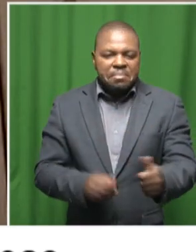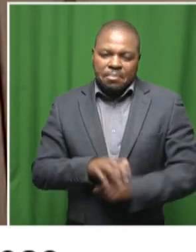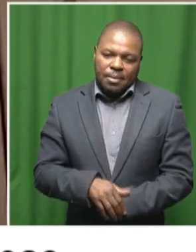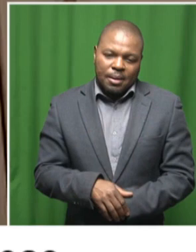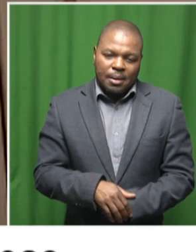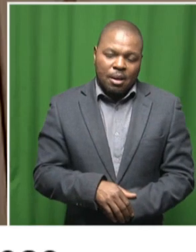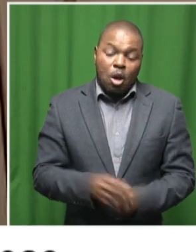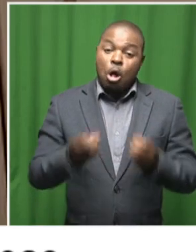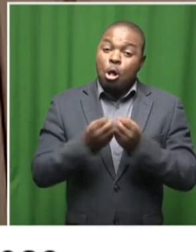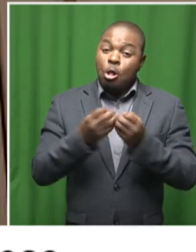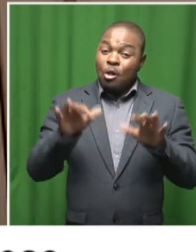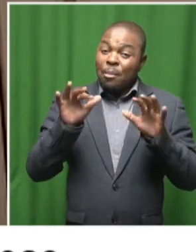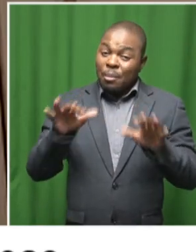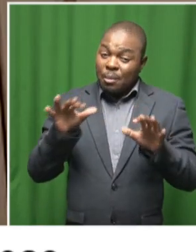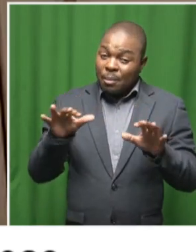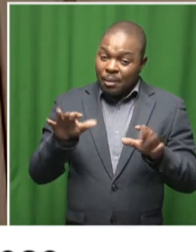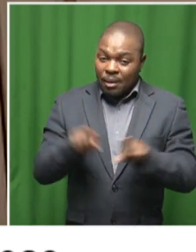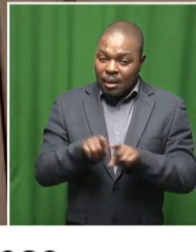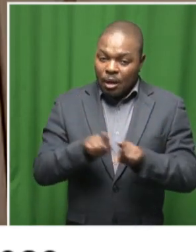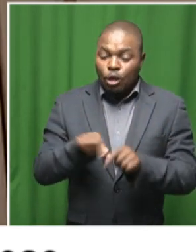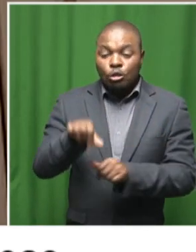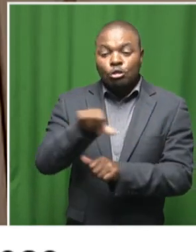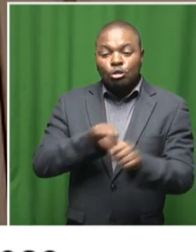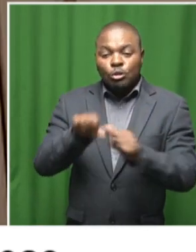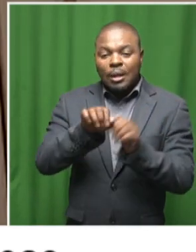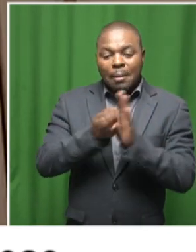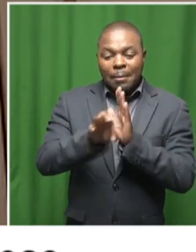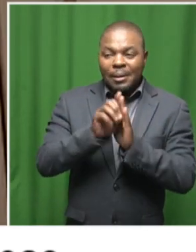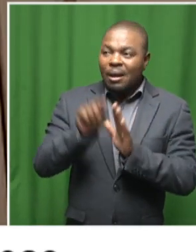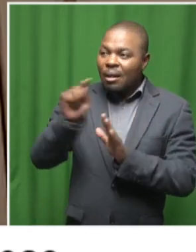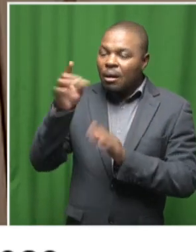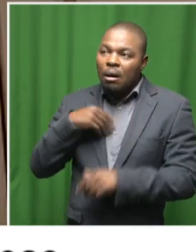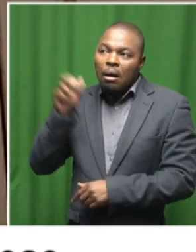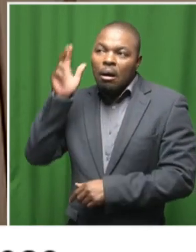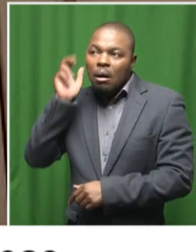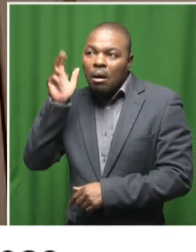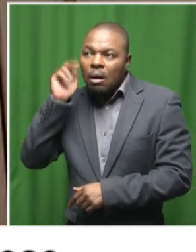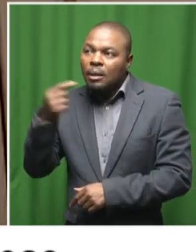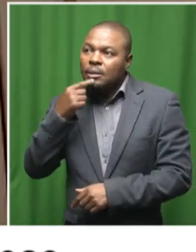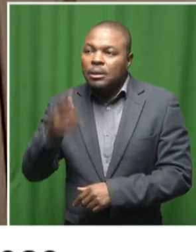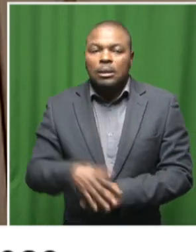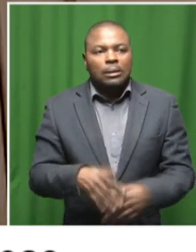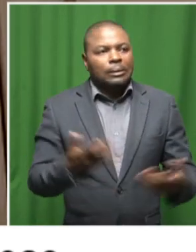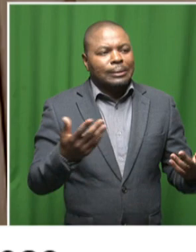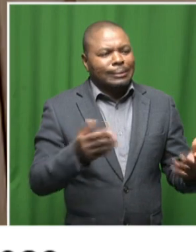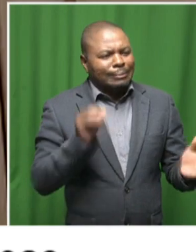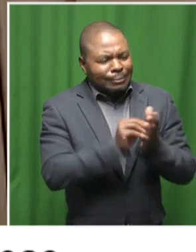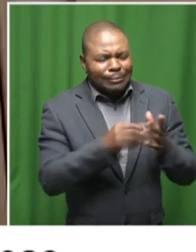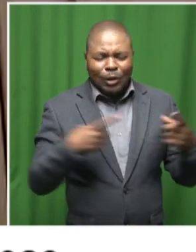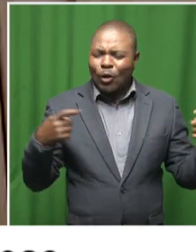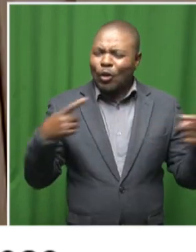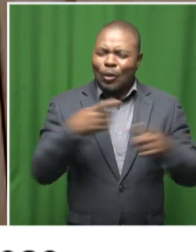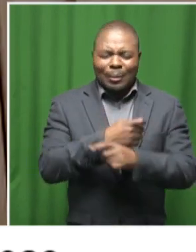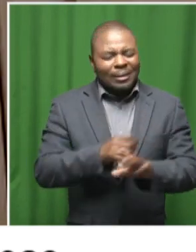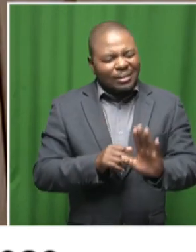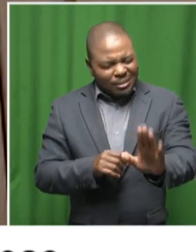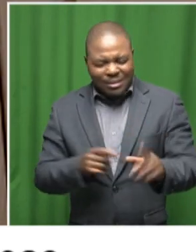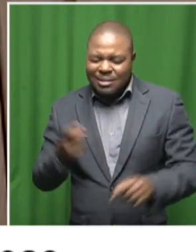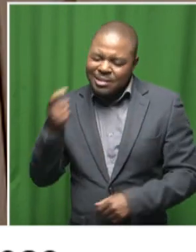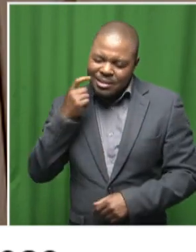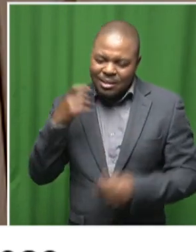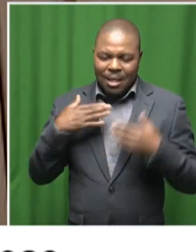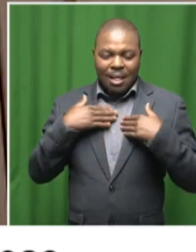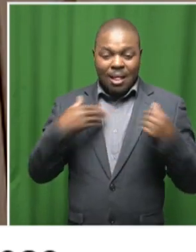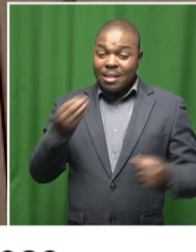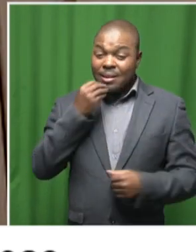a lot of people, and especially on social media and what we listen to, they like to complicate things. It's easy. Healthy eating is